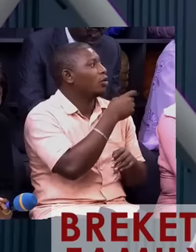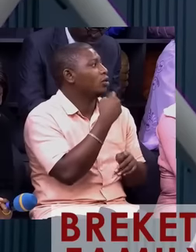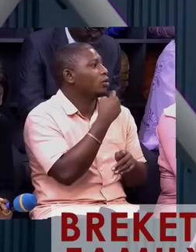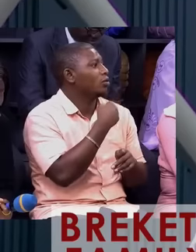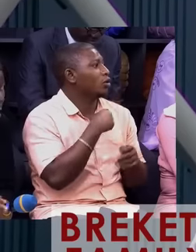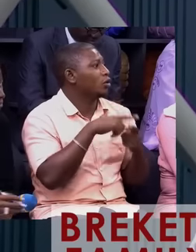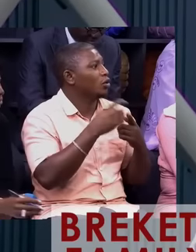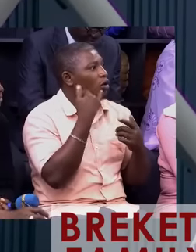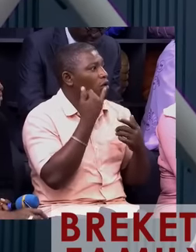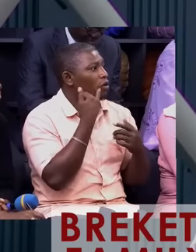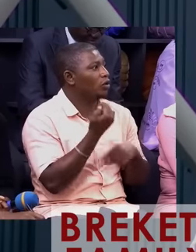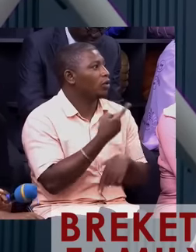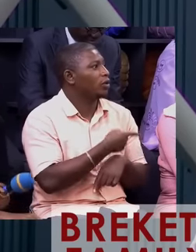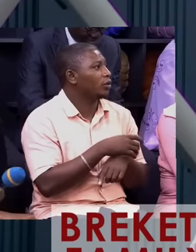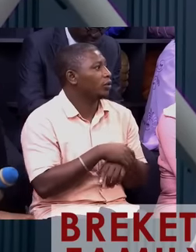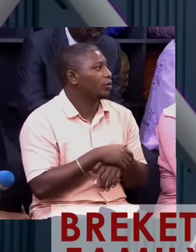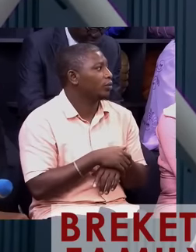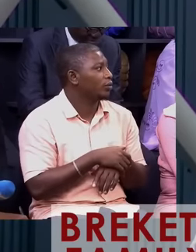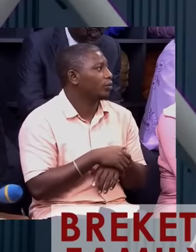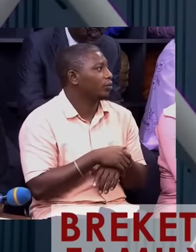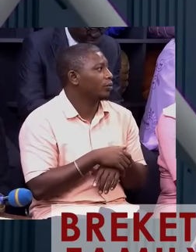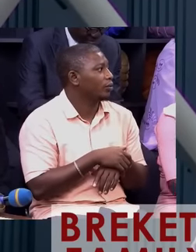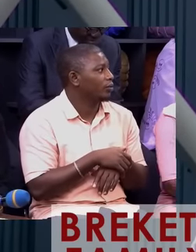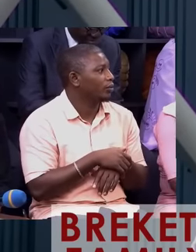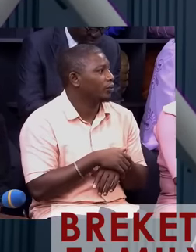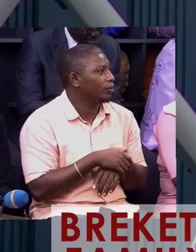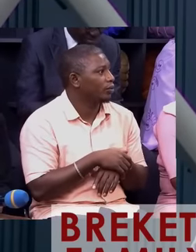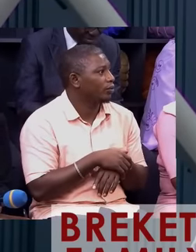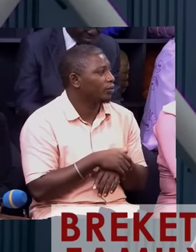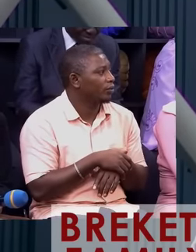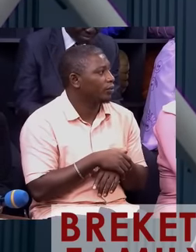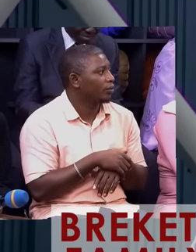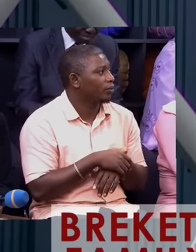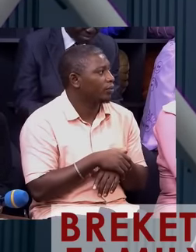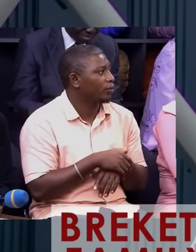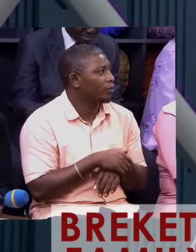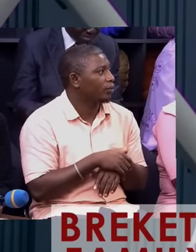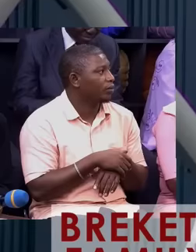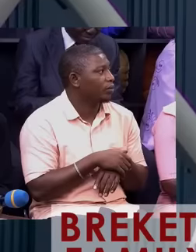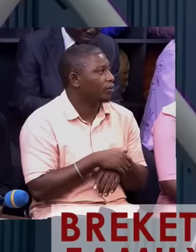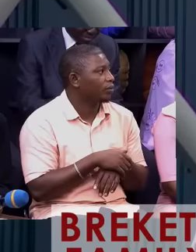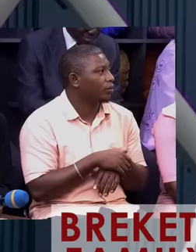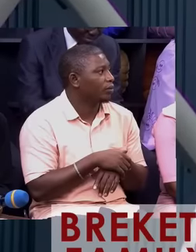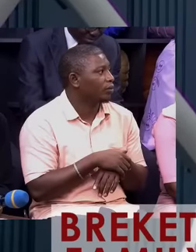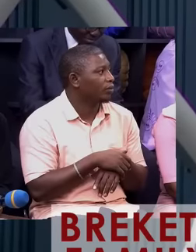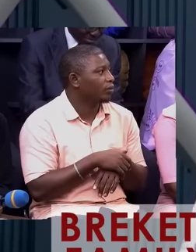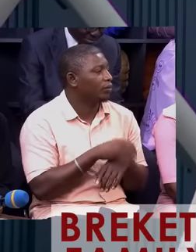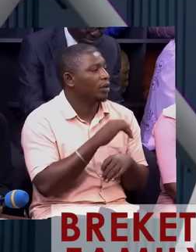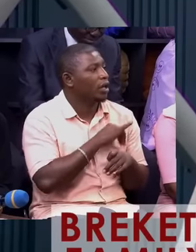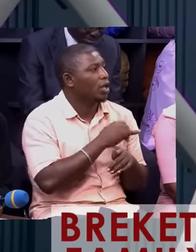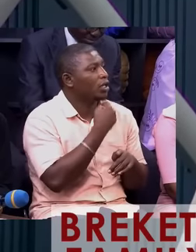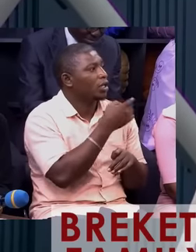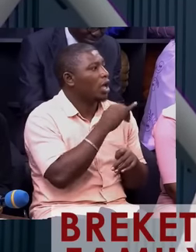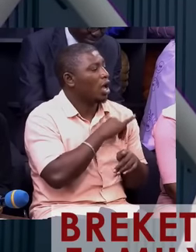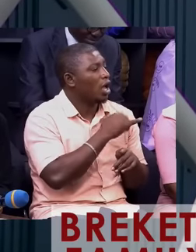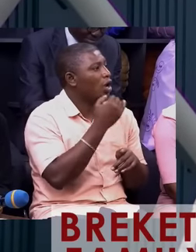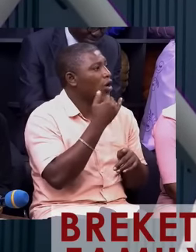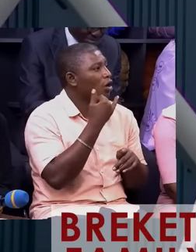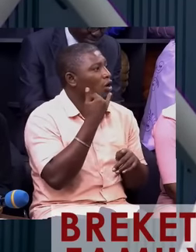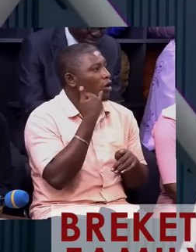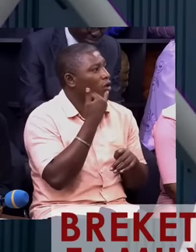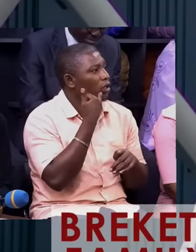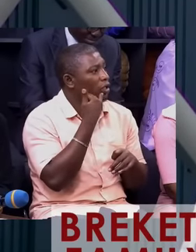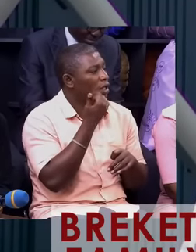confid like a man talking to a fellow man sir you are fluctua yes sir I said I called him I called